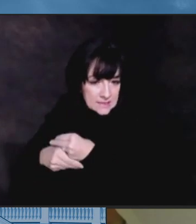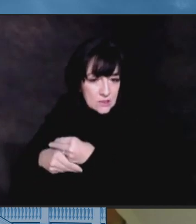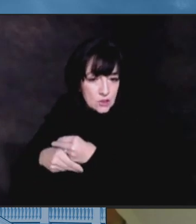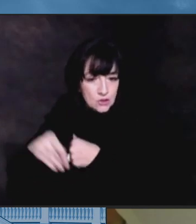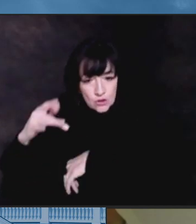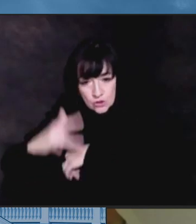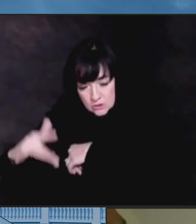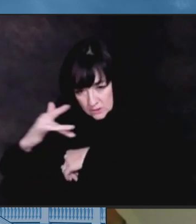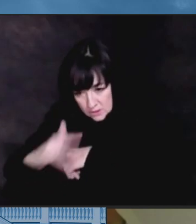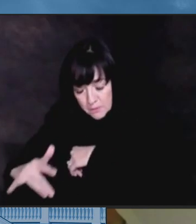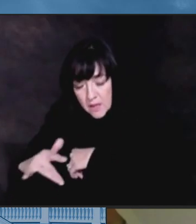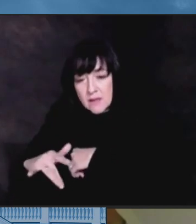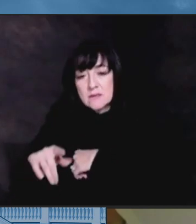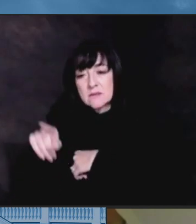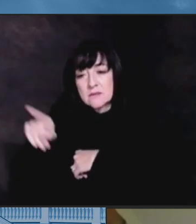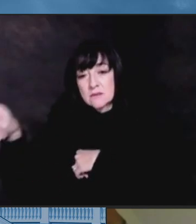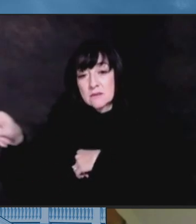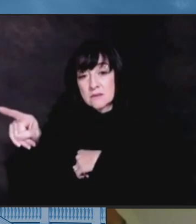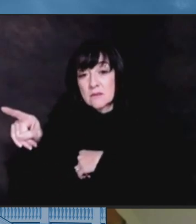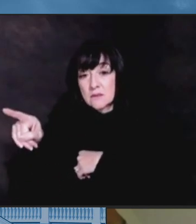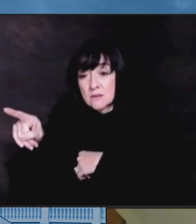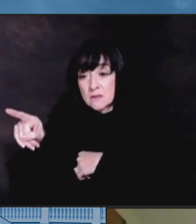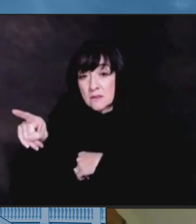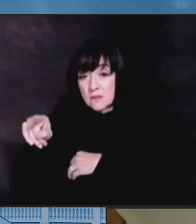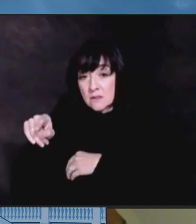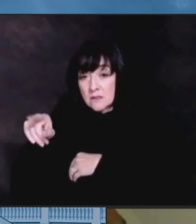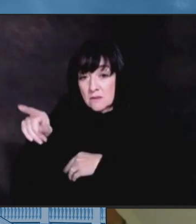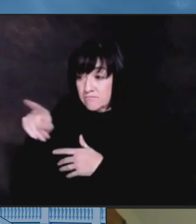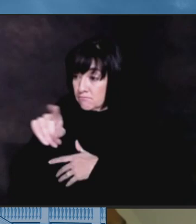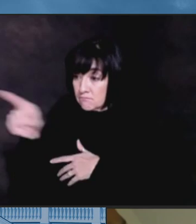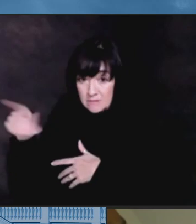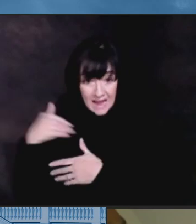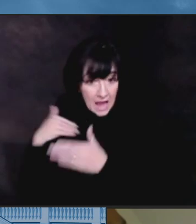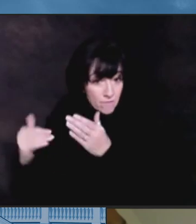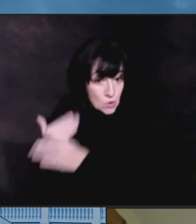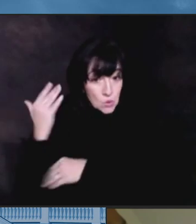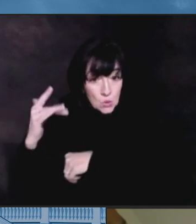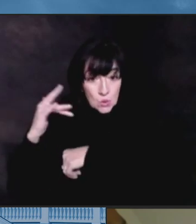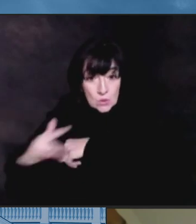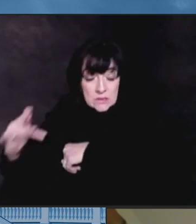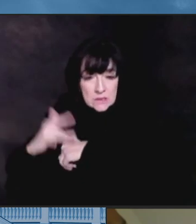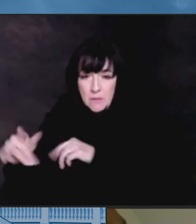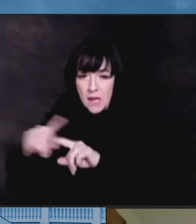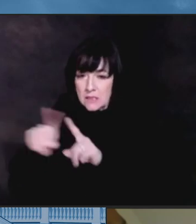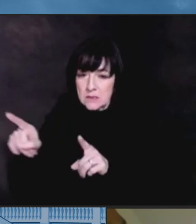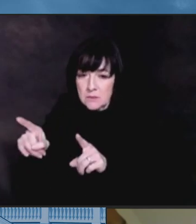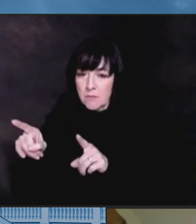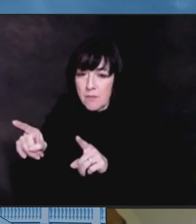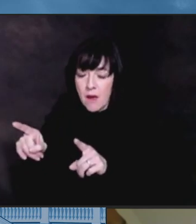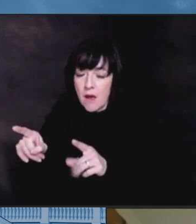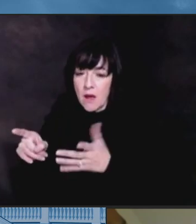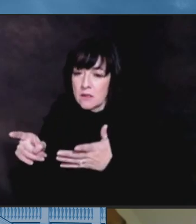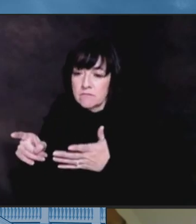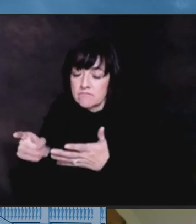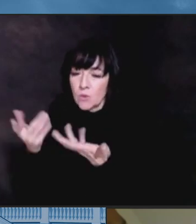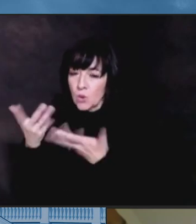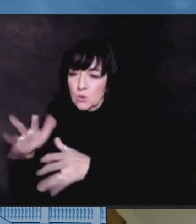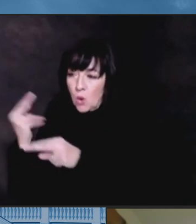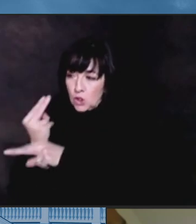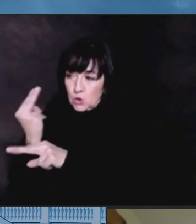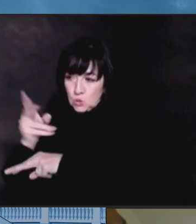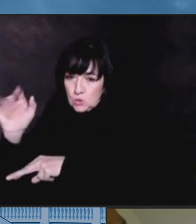in their facility, space that's brand new, but they're not utilizing it at the moment. We talked about the agreement